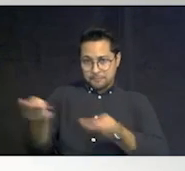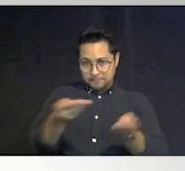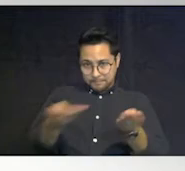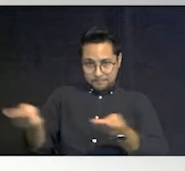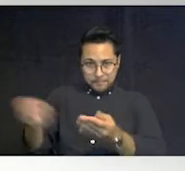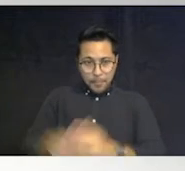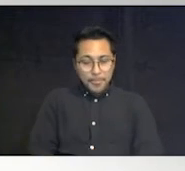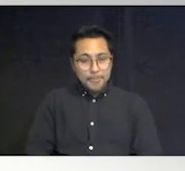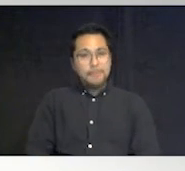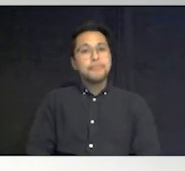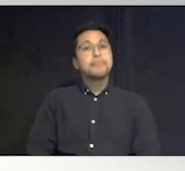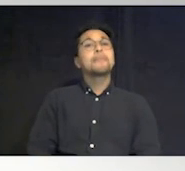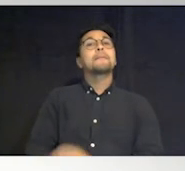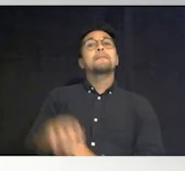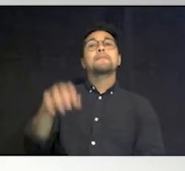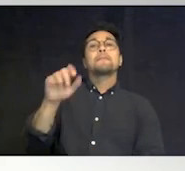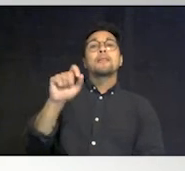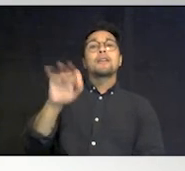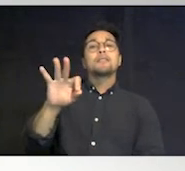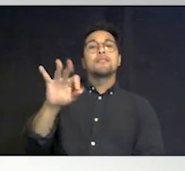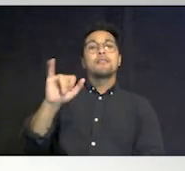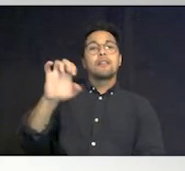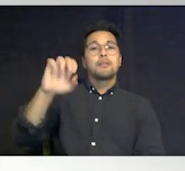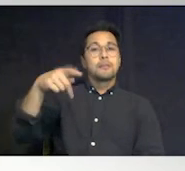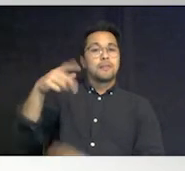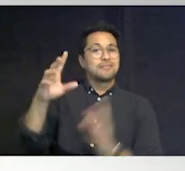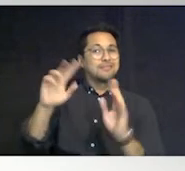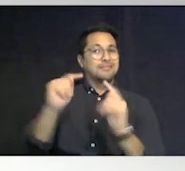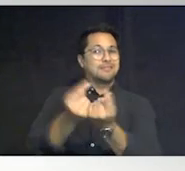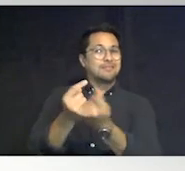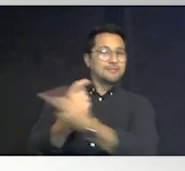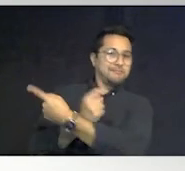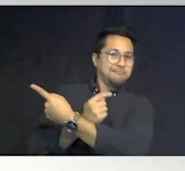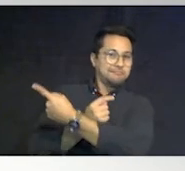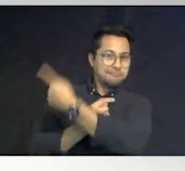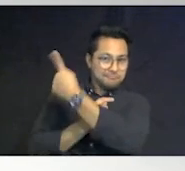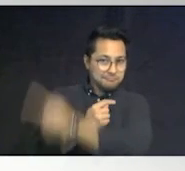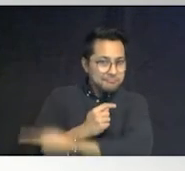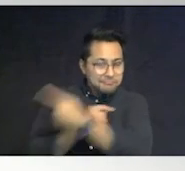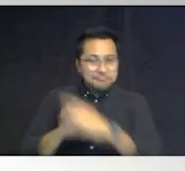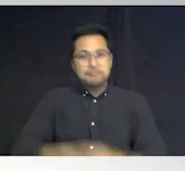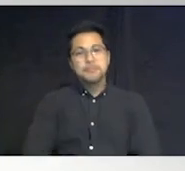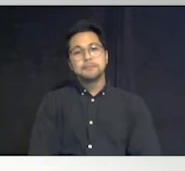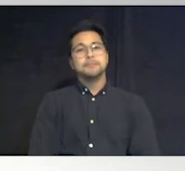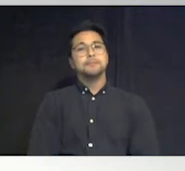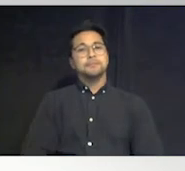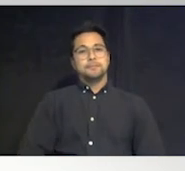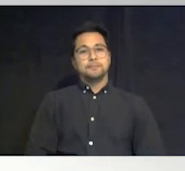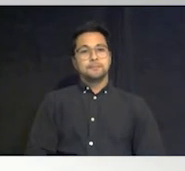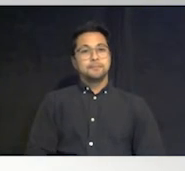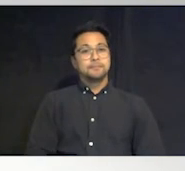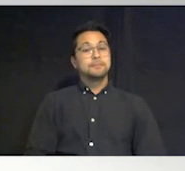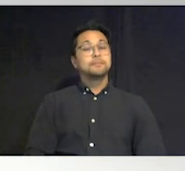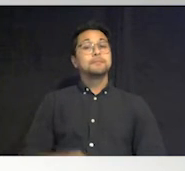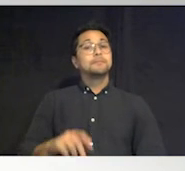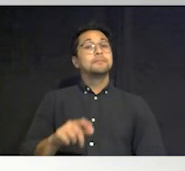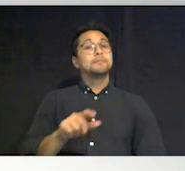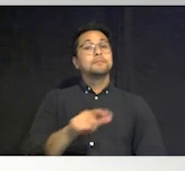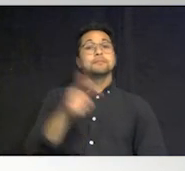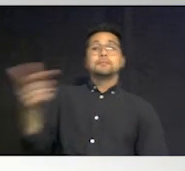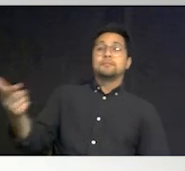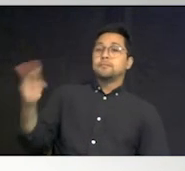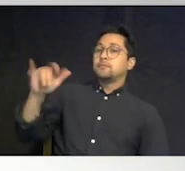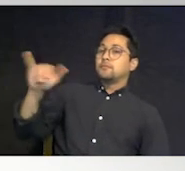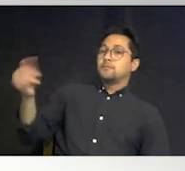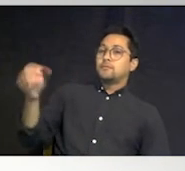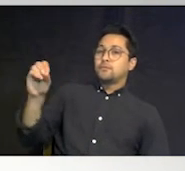and your SFIEP team at a glance. And Mr. Joseph